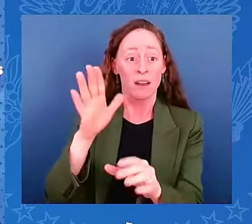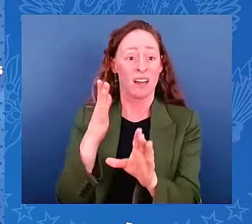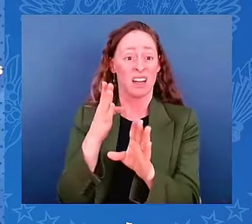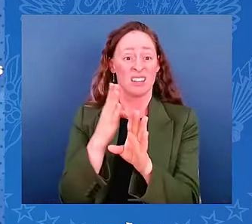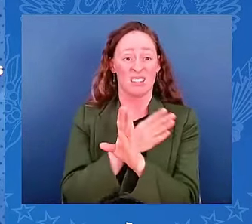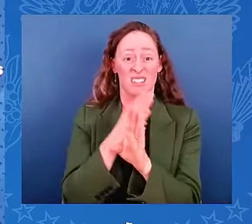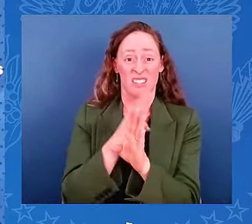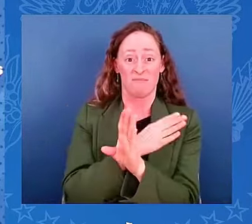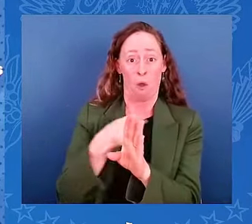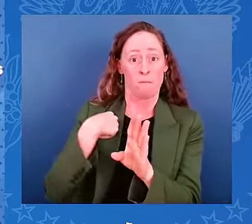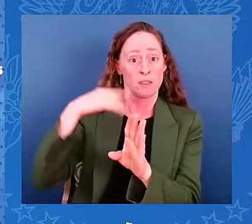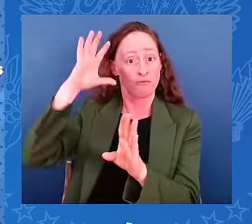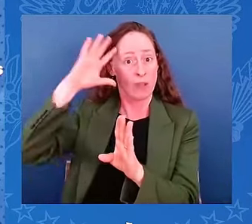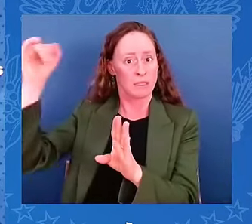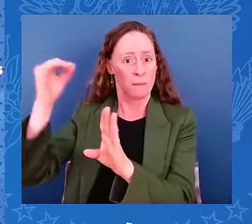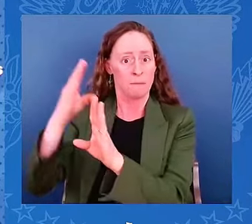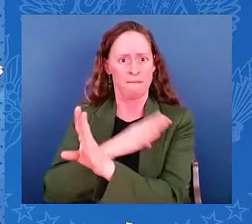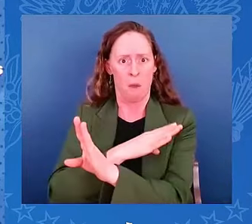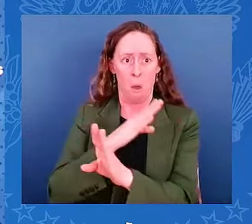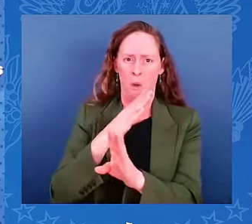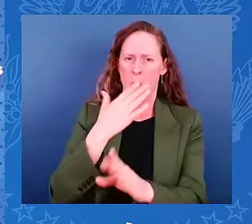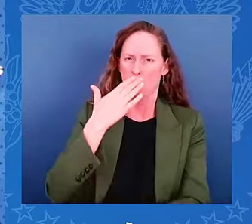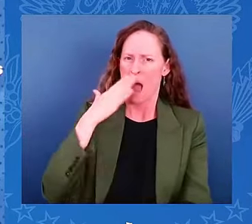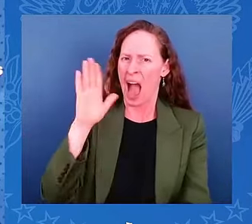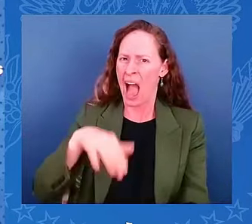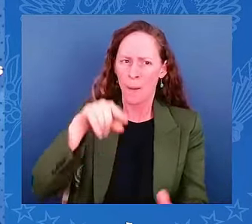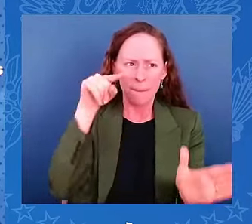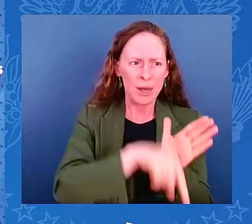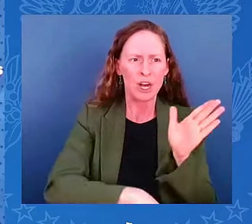saw the largest decrease of murder in history of America.